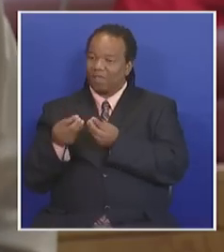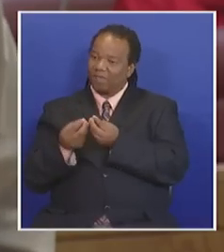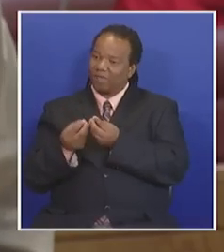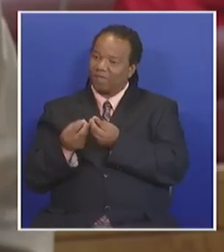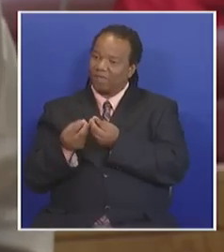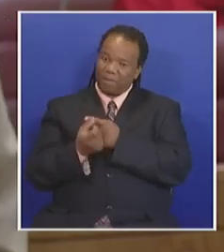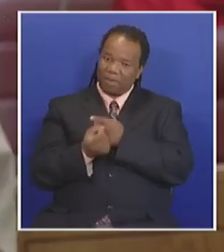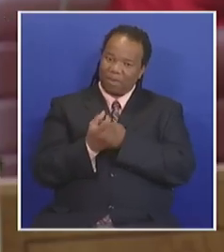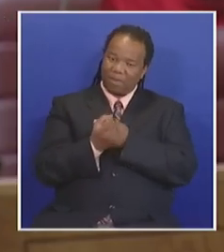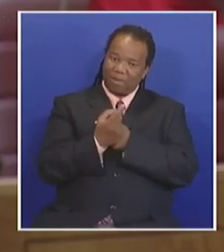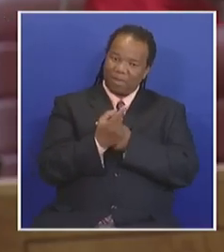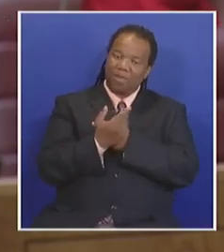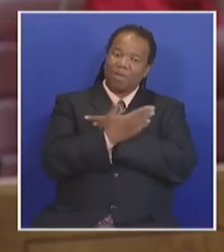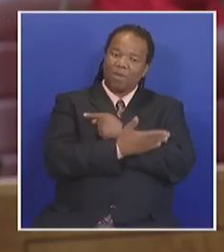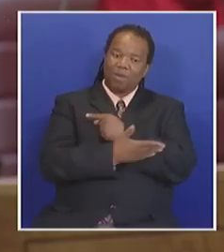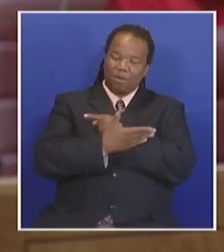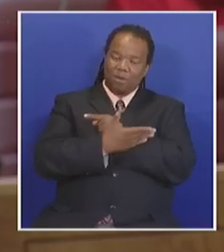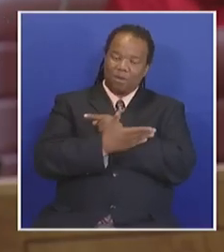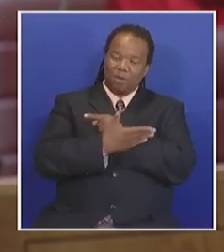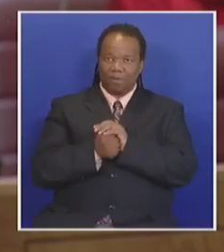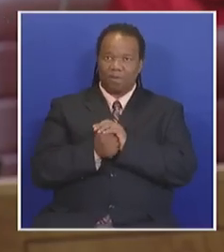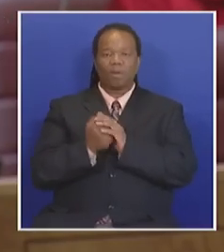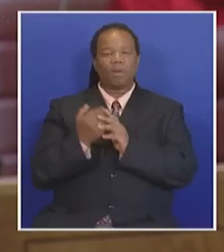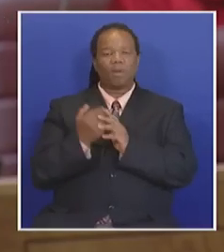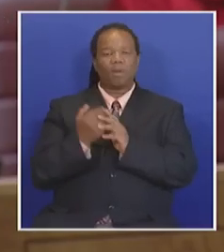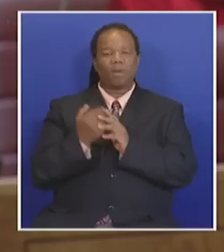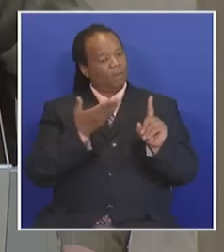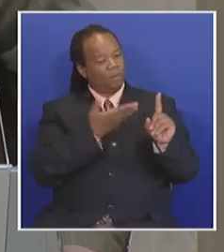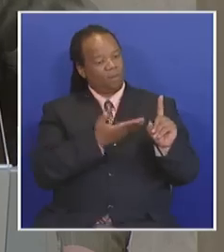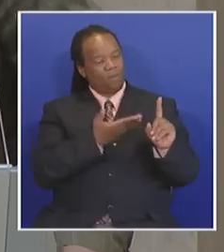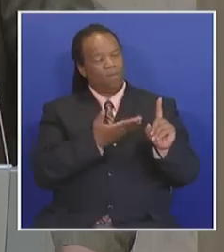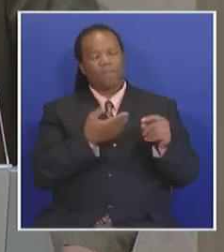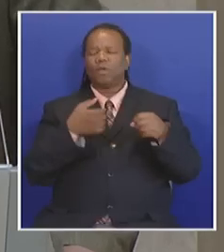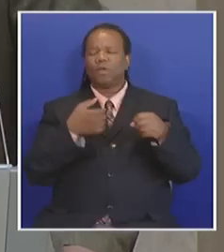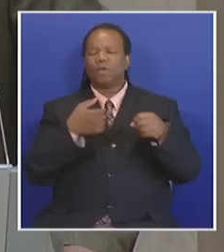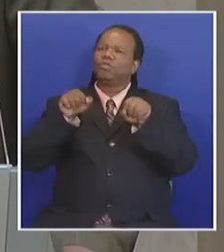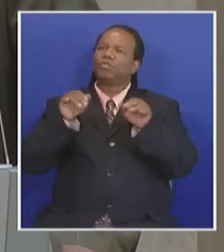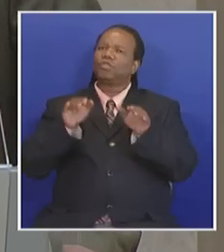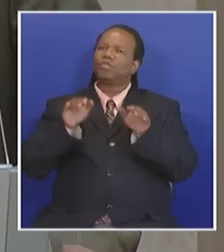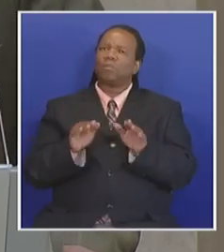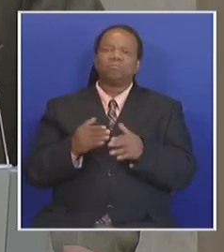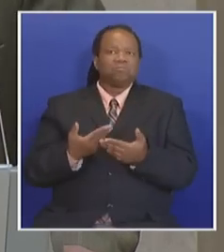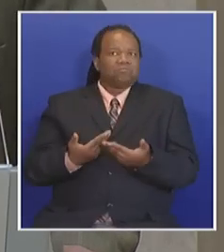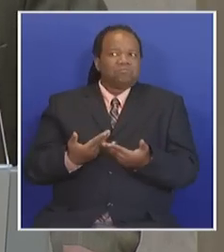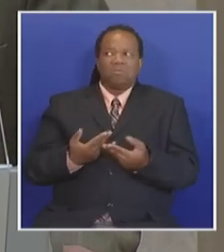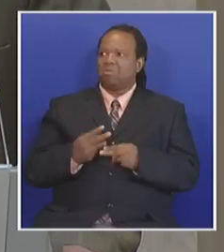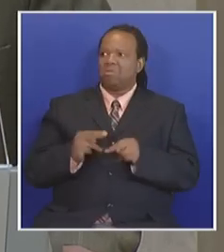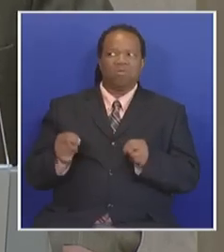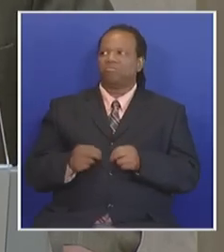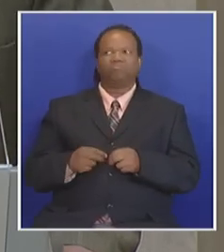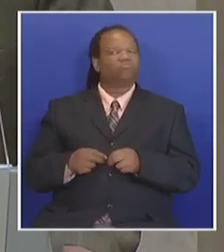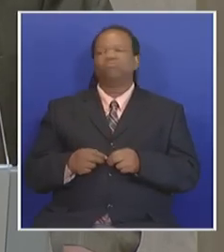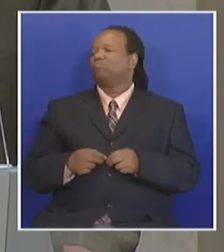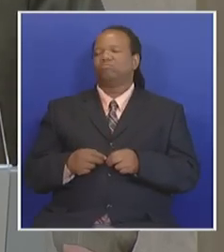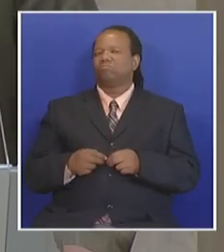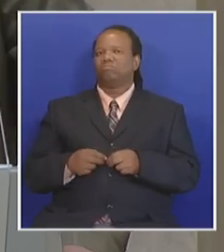currently? Thank Honorable you. Makwe. Chairperson, unfortunately not. Because what we